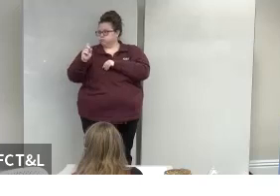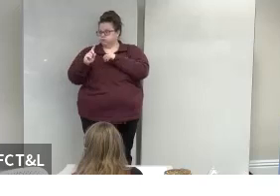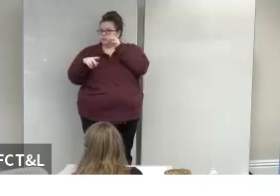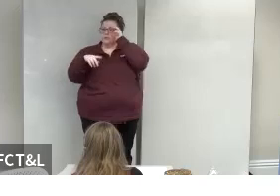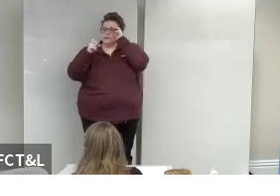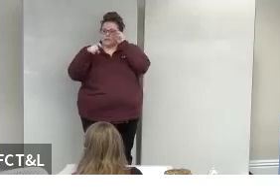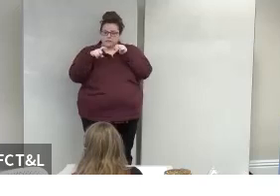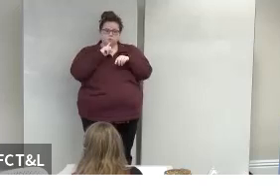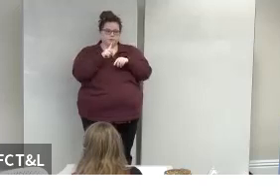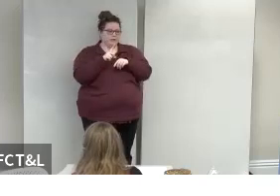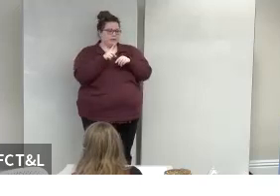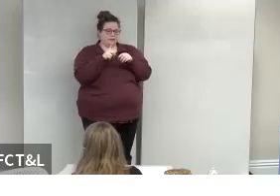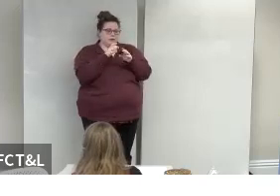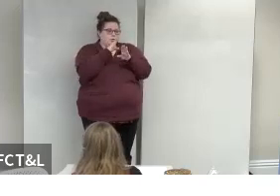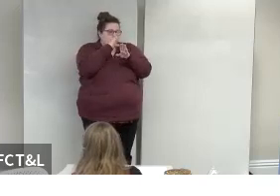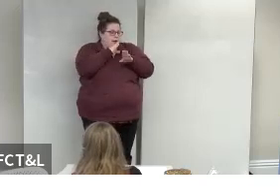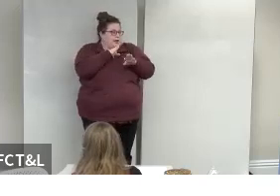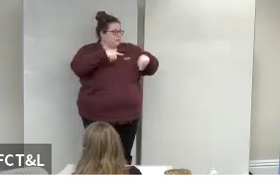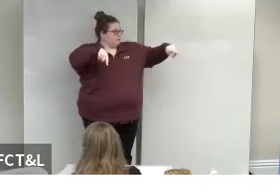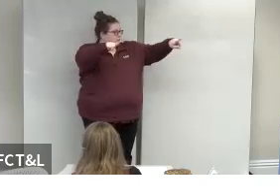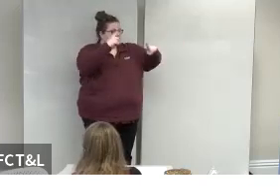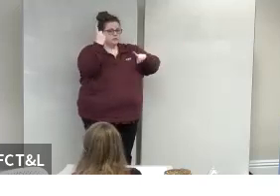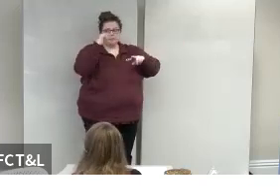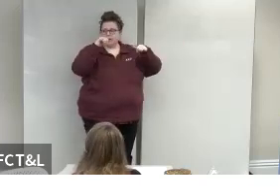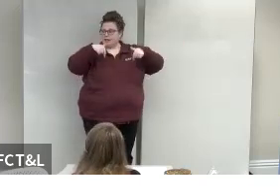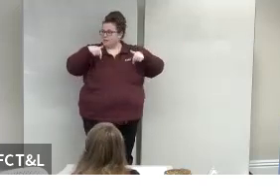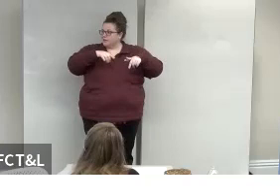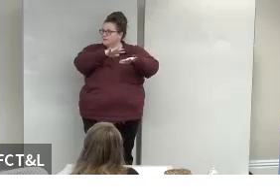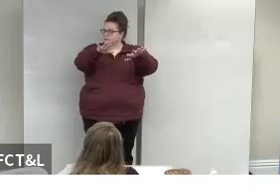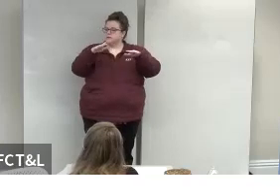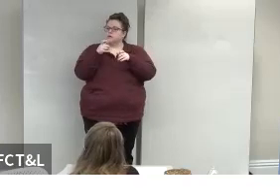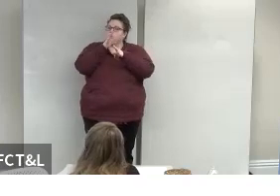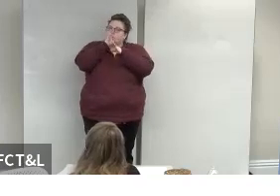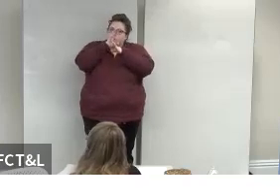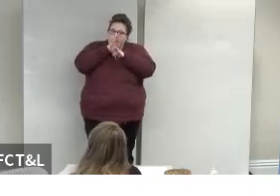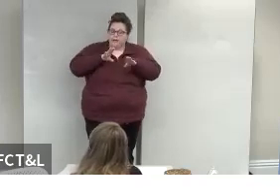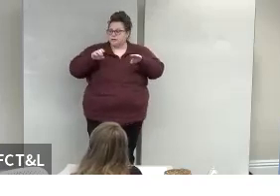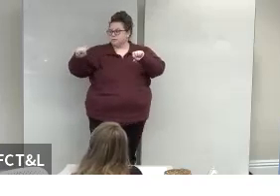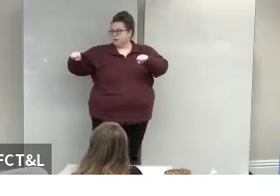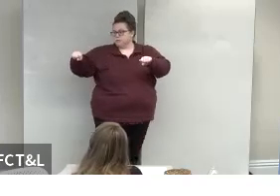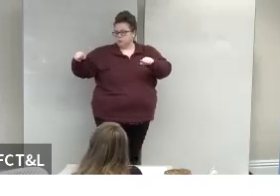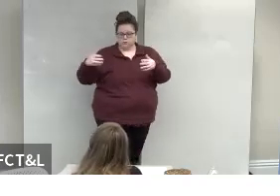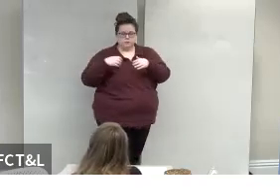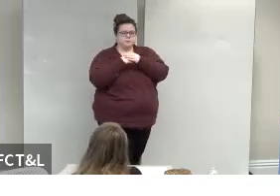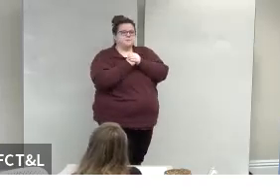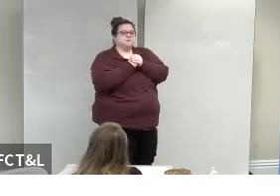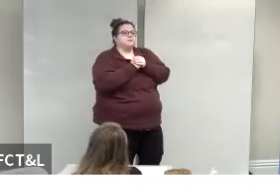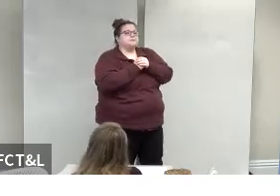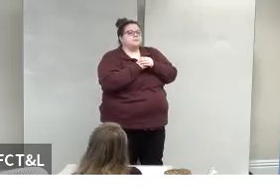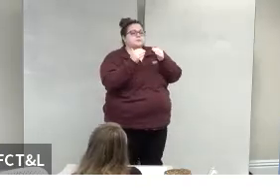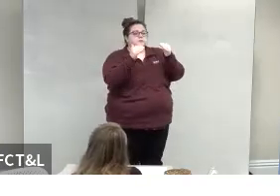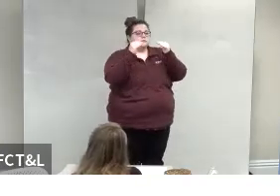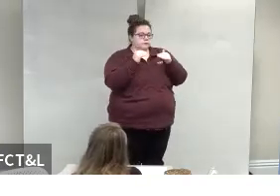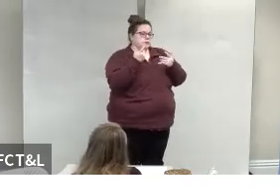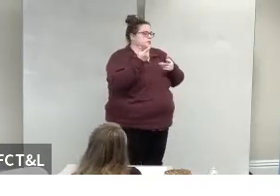meeting, don't go to a noisy restaurant. Go to one that's a little bit more quiet like this, like to where there's not a lot of noise in the